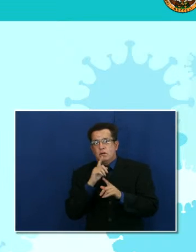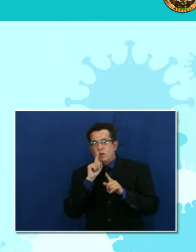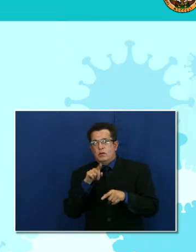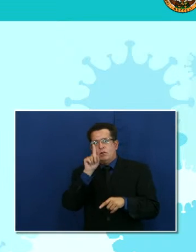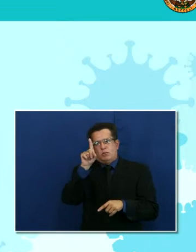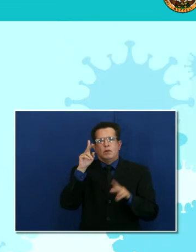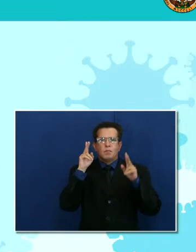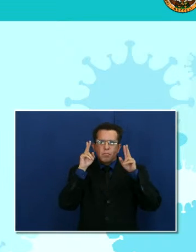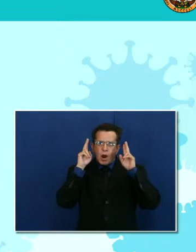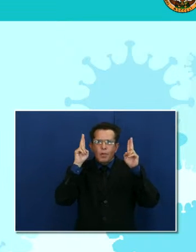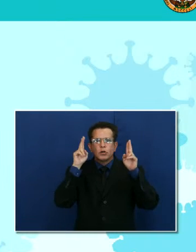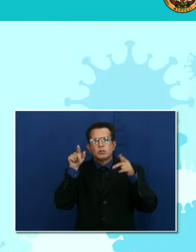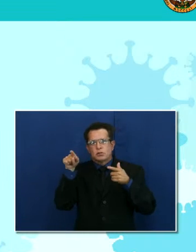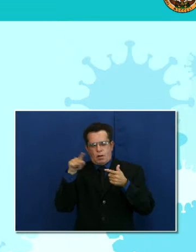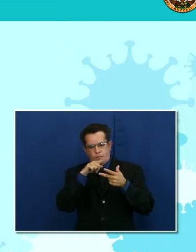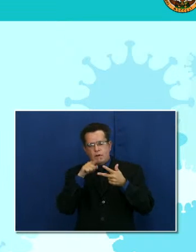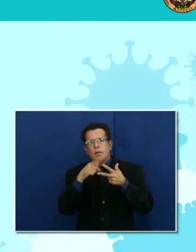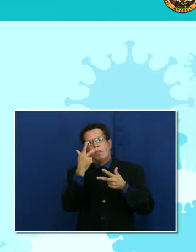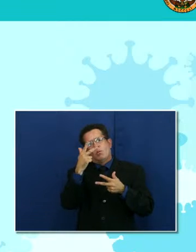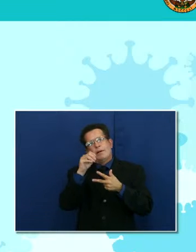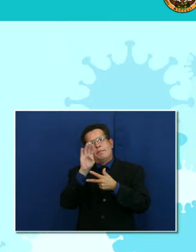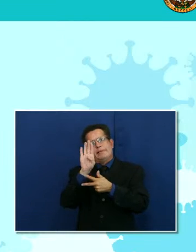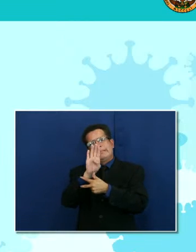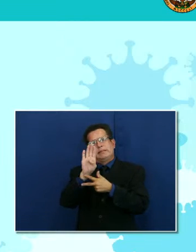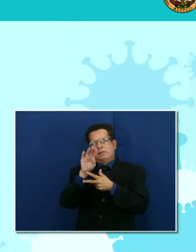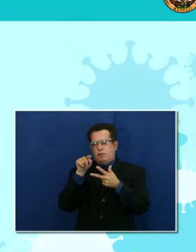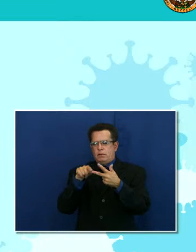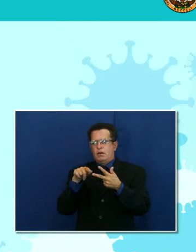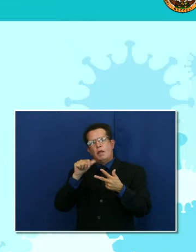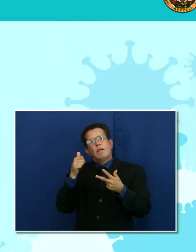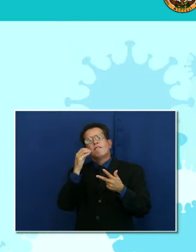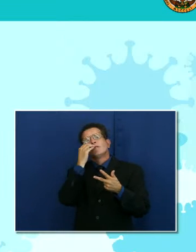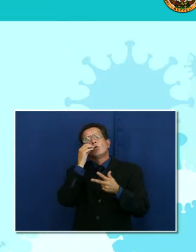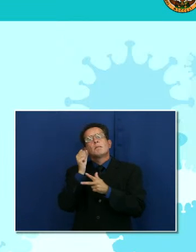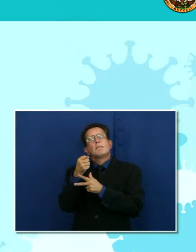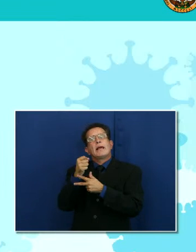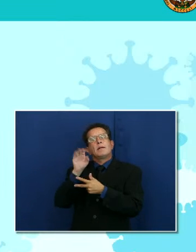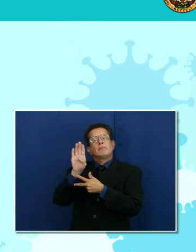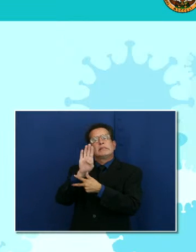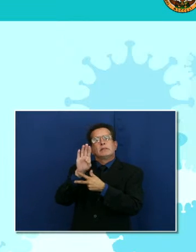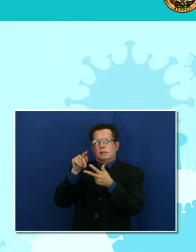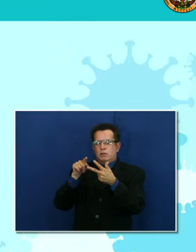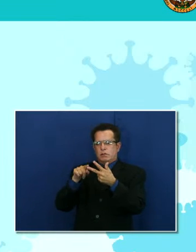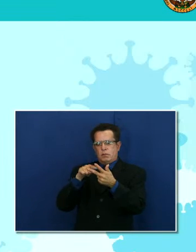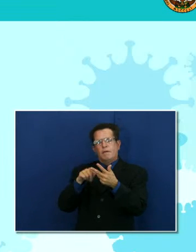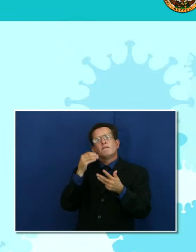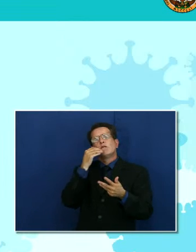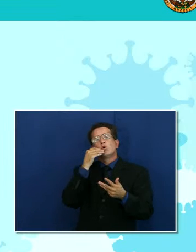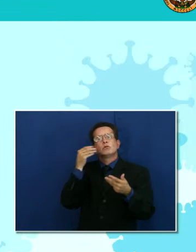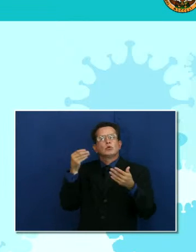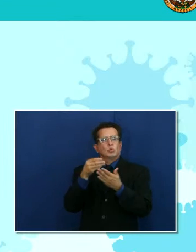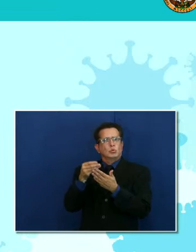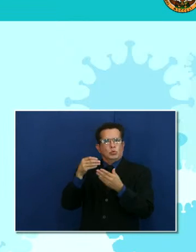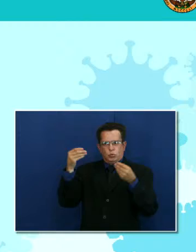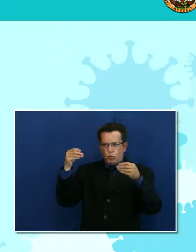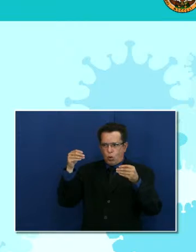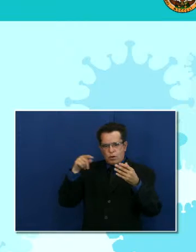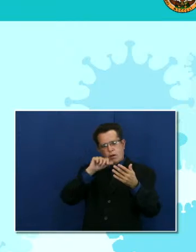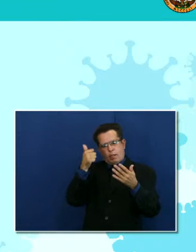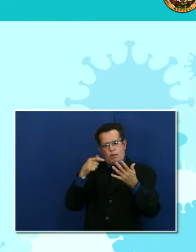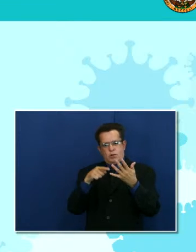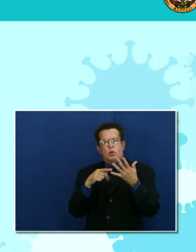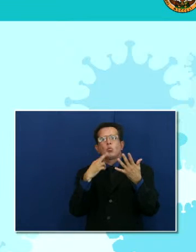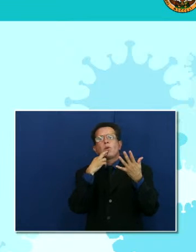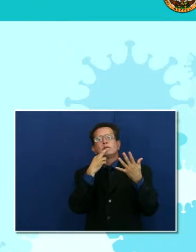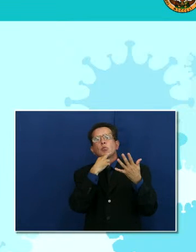in a barbershop, 3 in businesses, 1 in a food processing facility, 1 in a grocery store, 2 in restaurants only, and